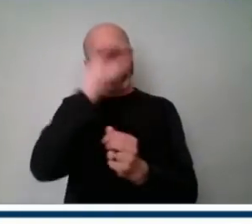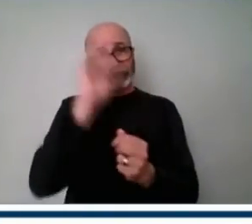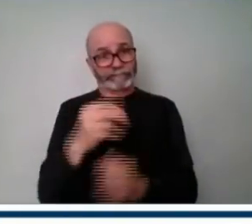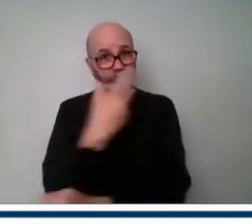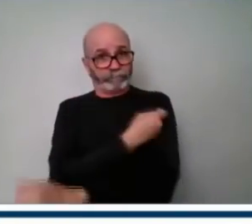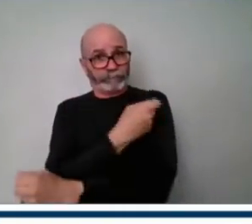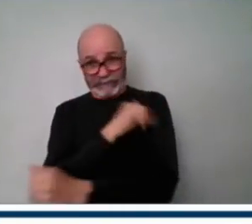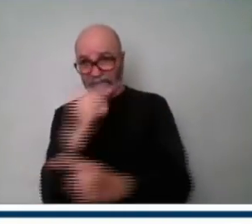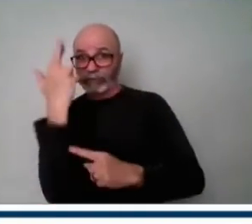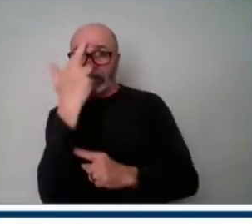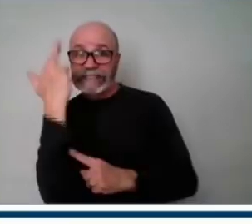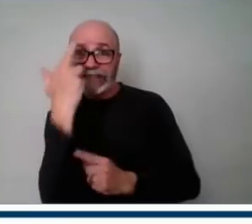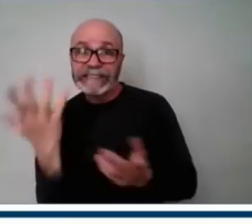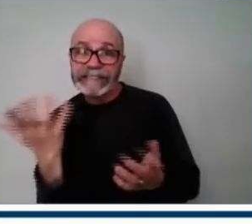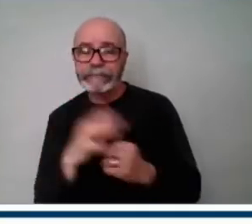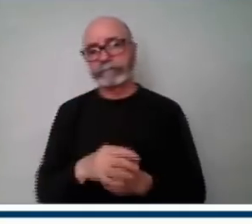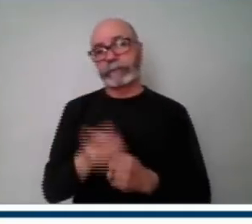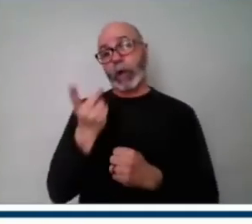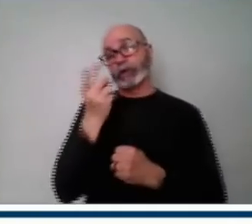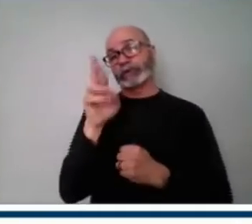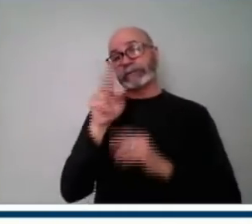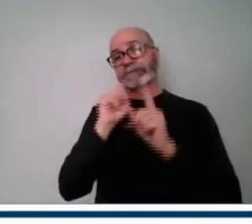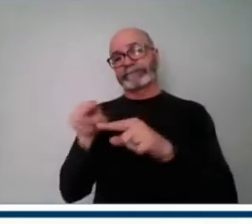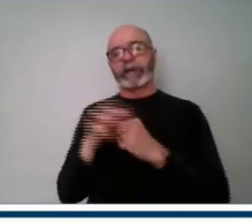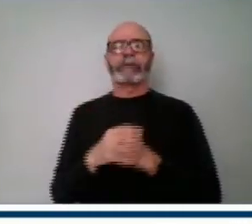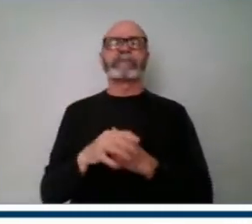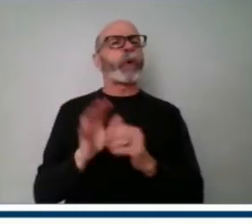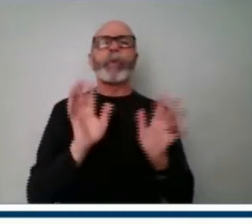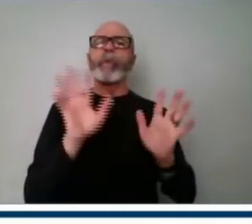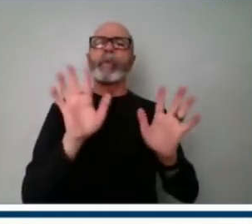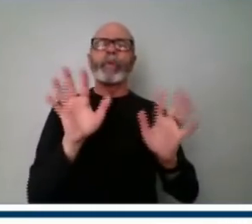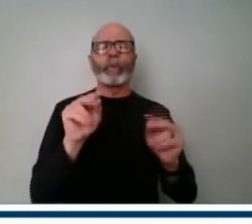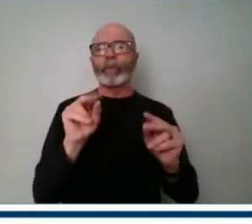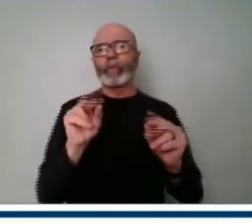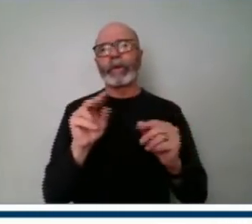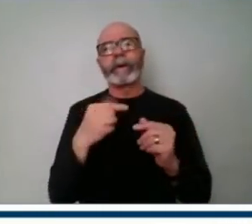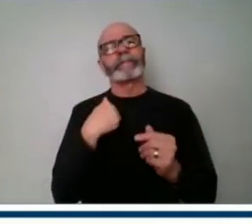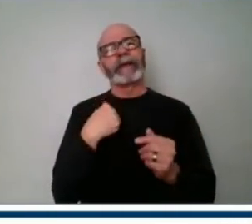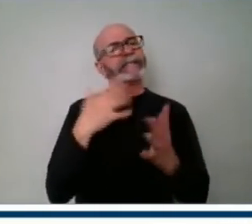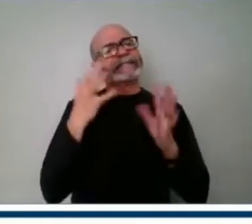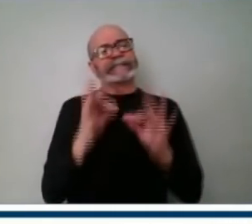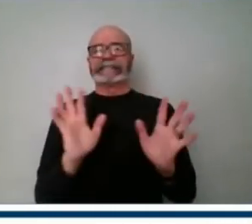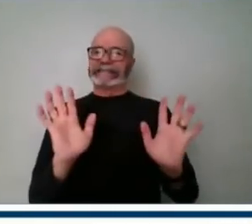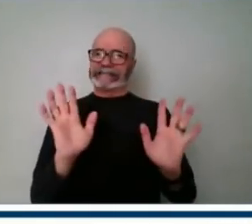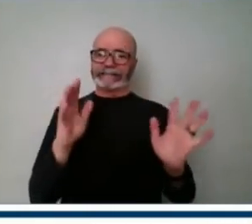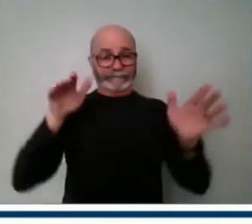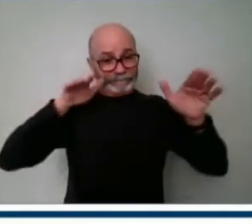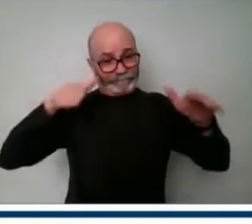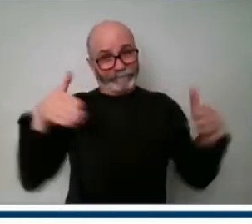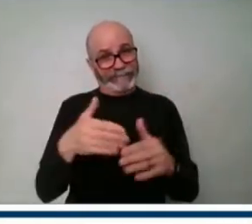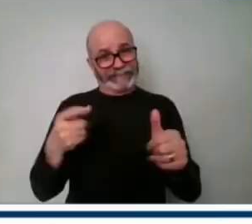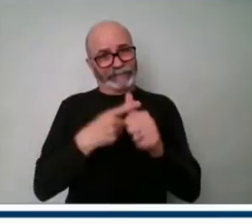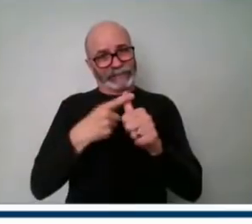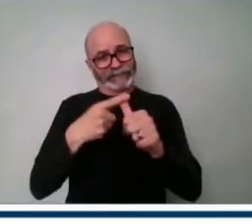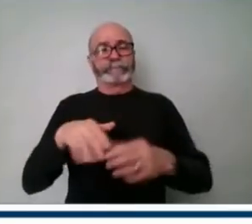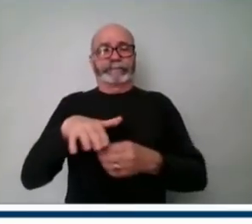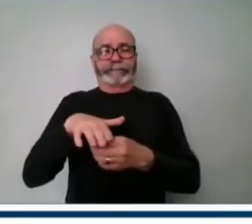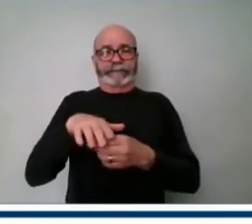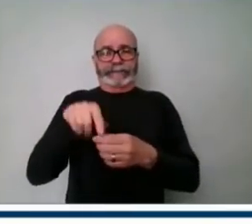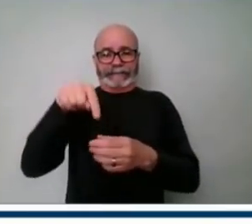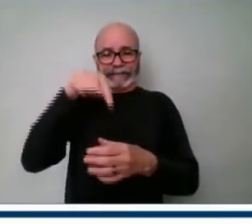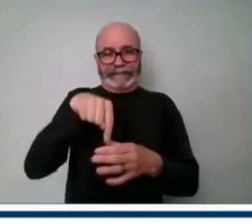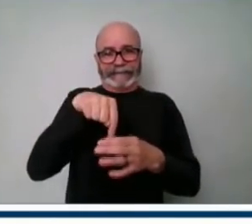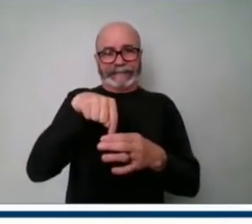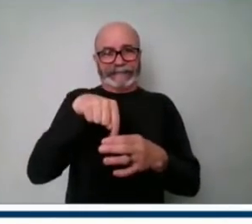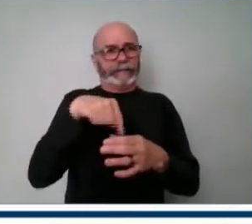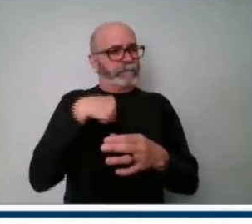we figure that out. We're just focused right now at our region. I think it's really positive that we've done so well that we can open back up